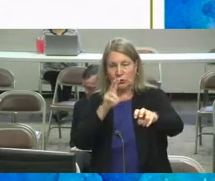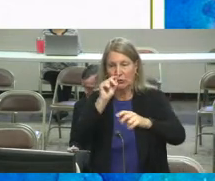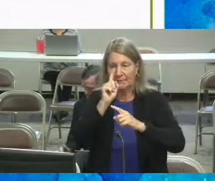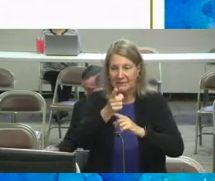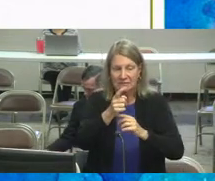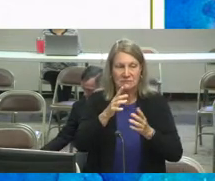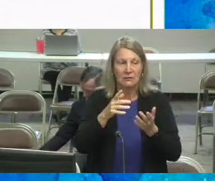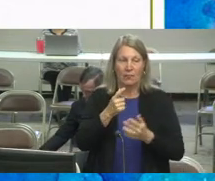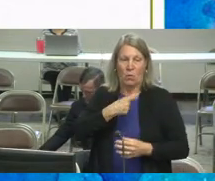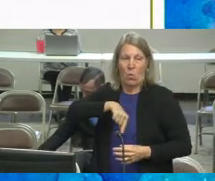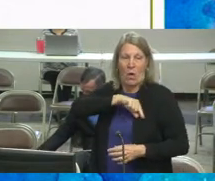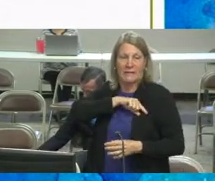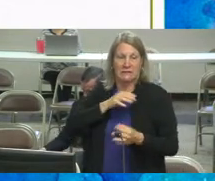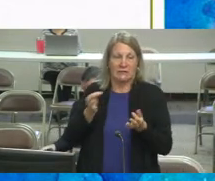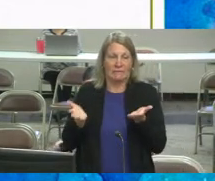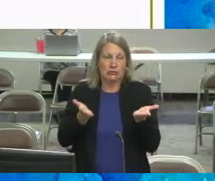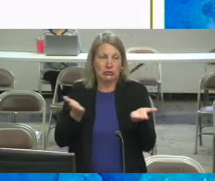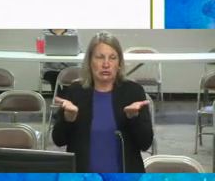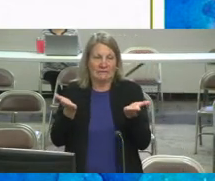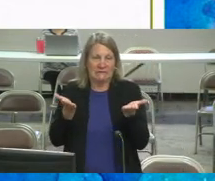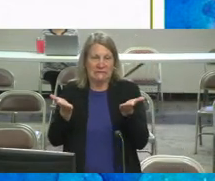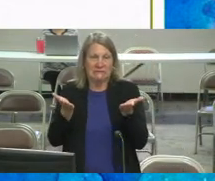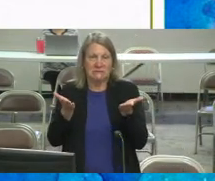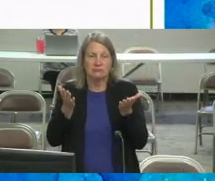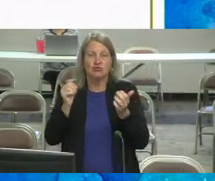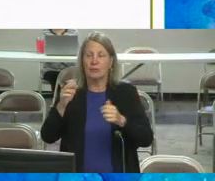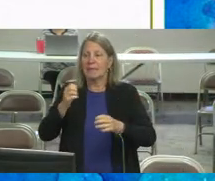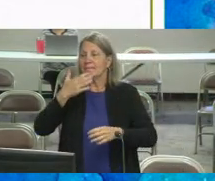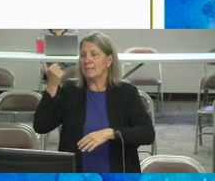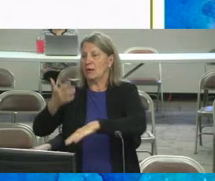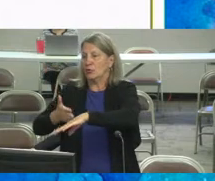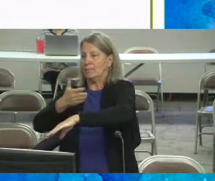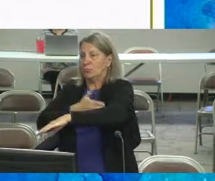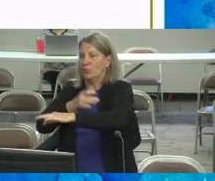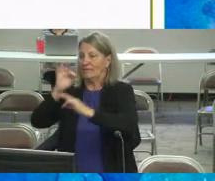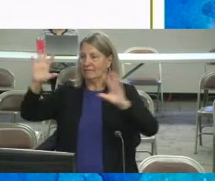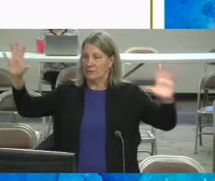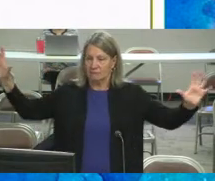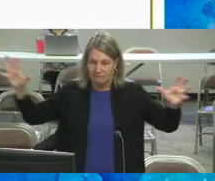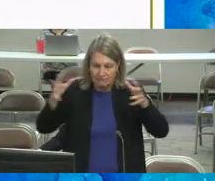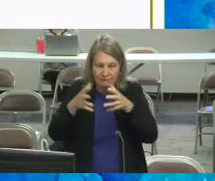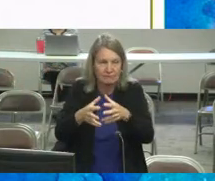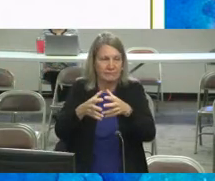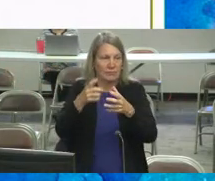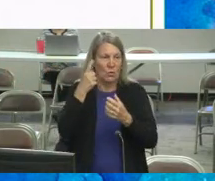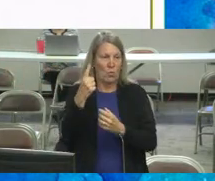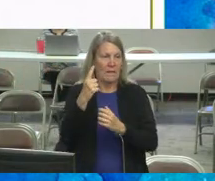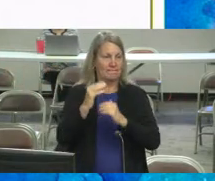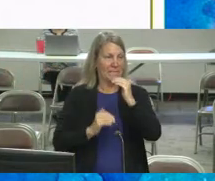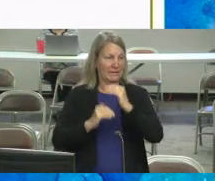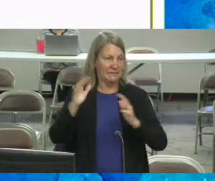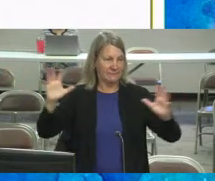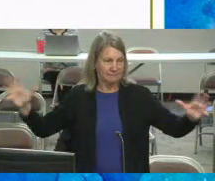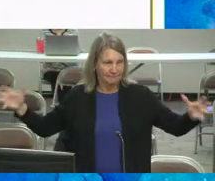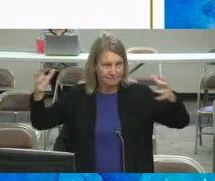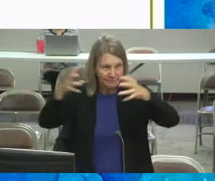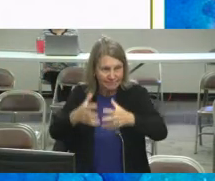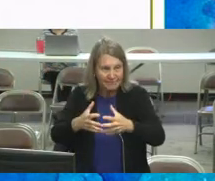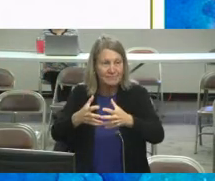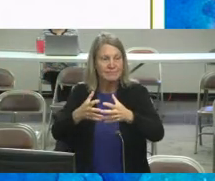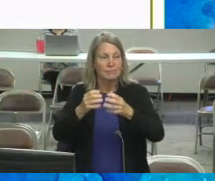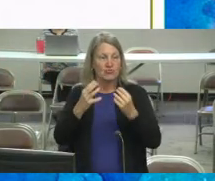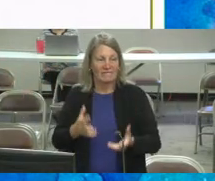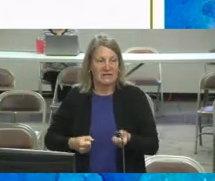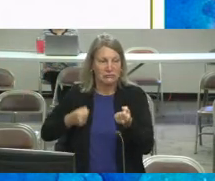all these different buildings for 20 and 30 minutes at a time uh it could be better improved in terms of